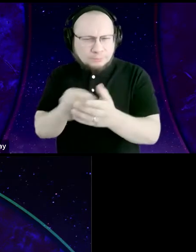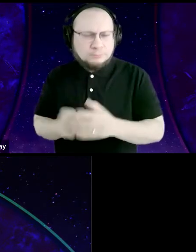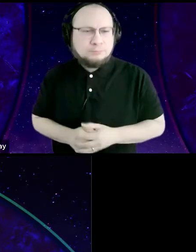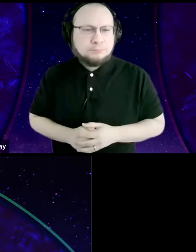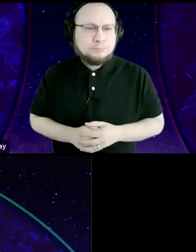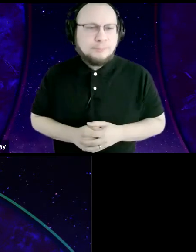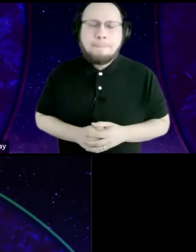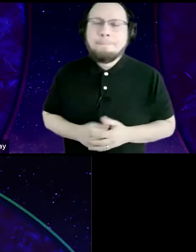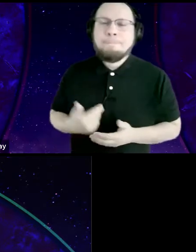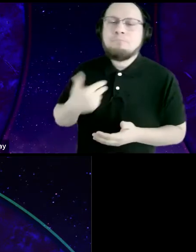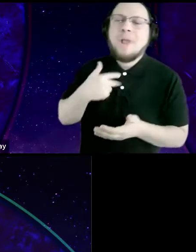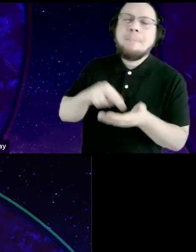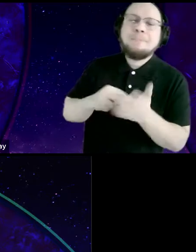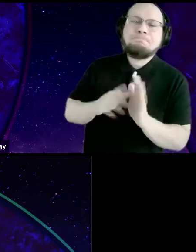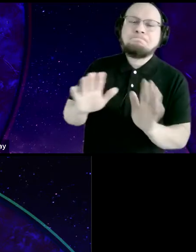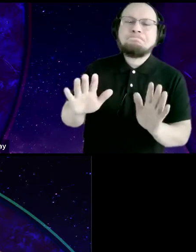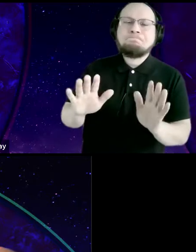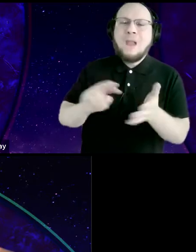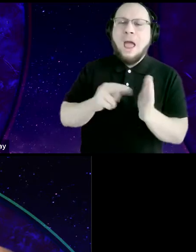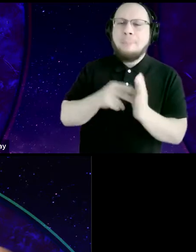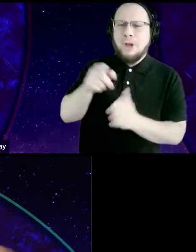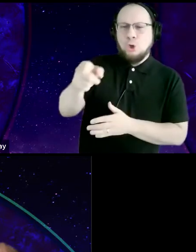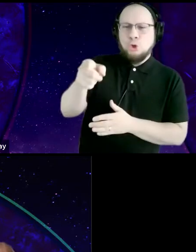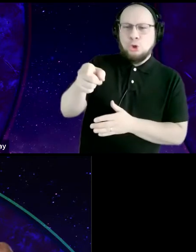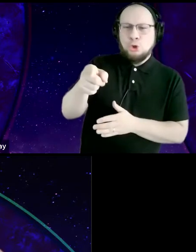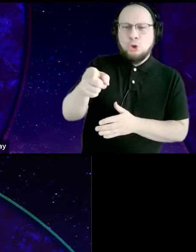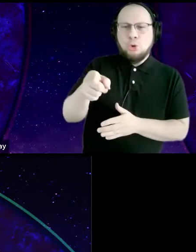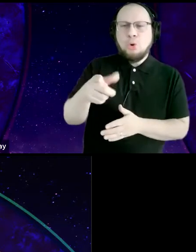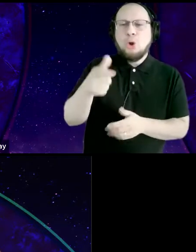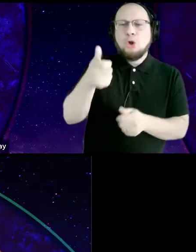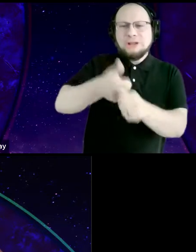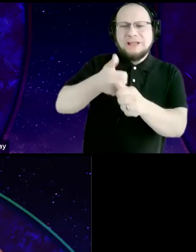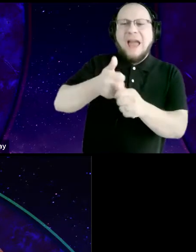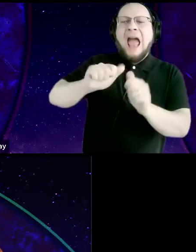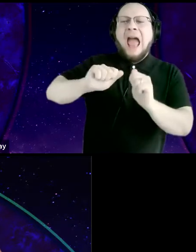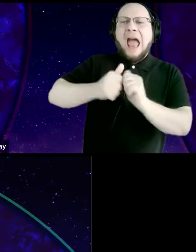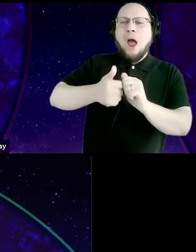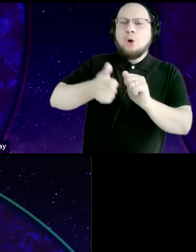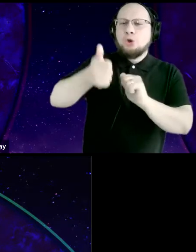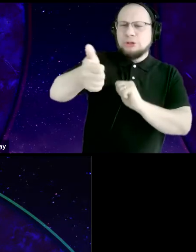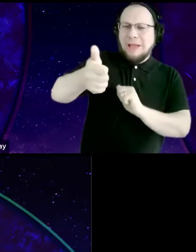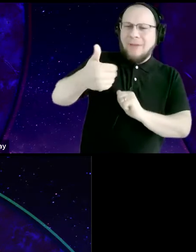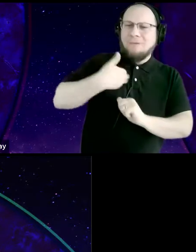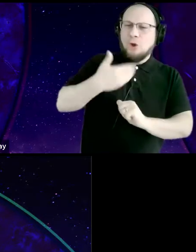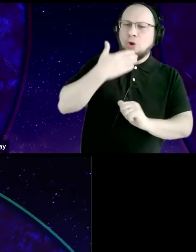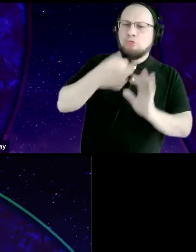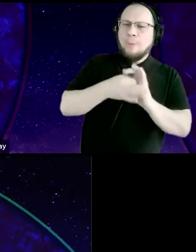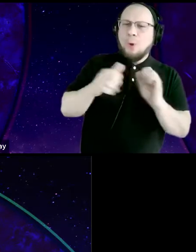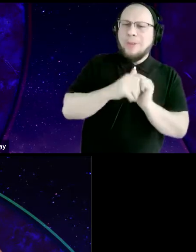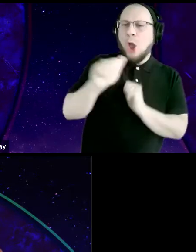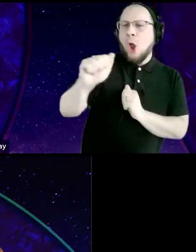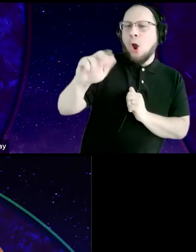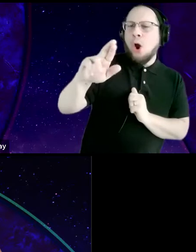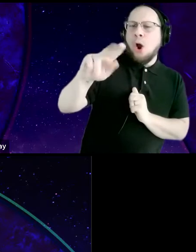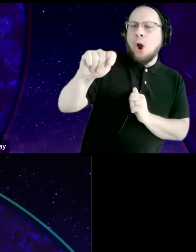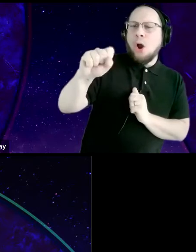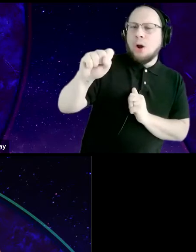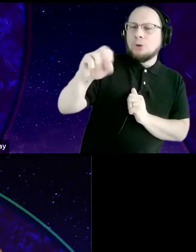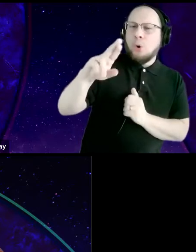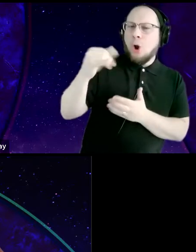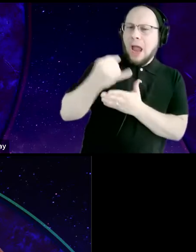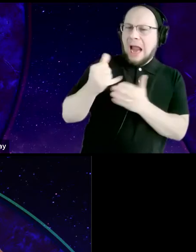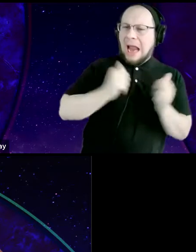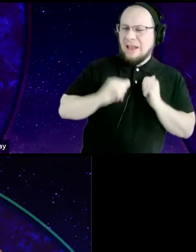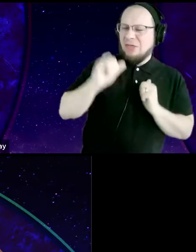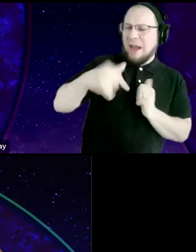Someone having, I think you are modeling in that statement how to have a healthy relationship with the arts industry or your own artistry.